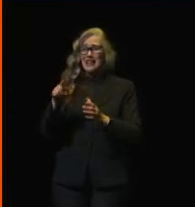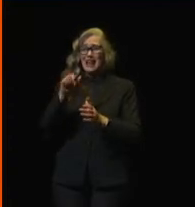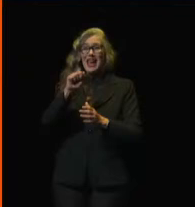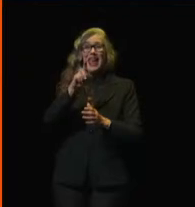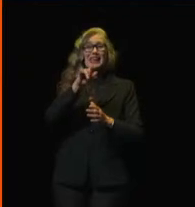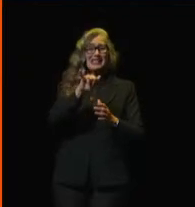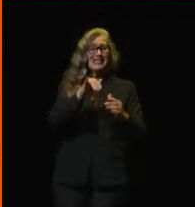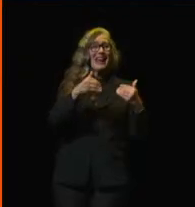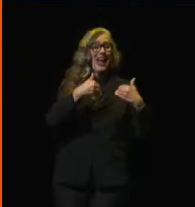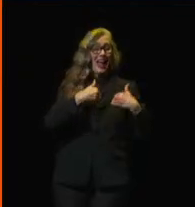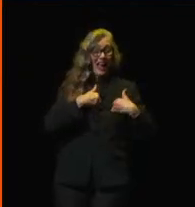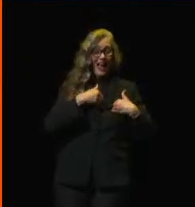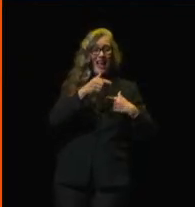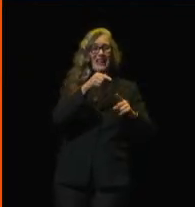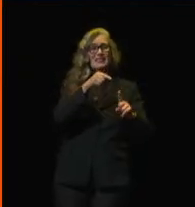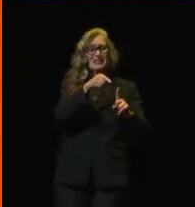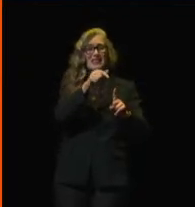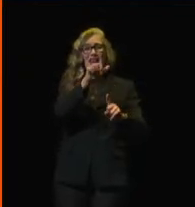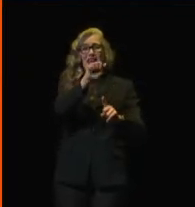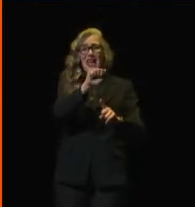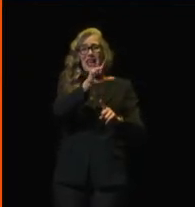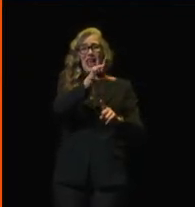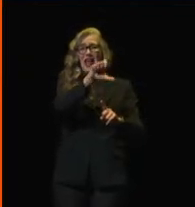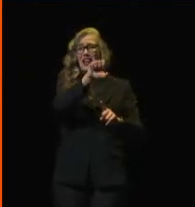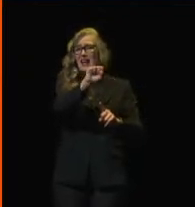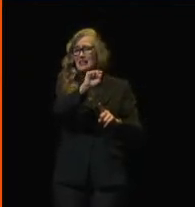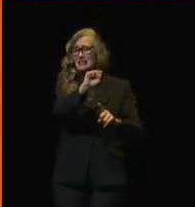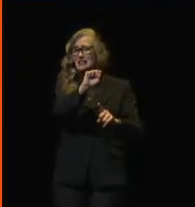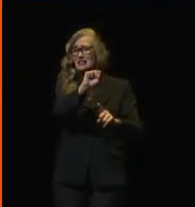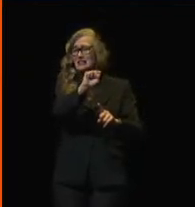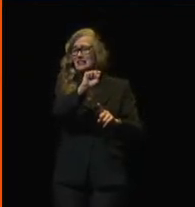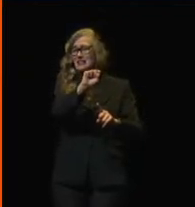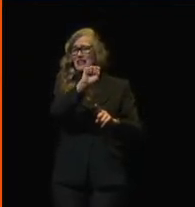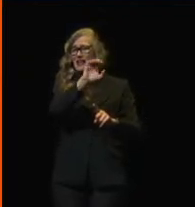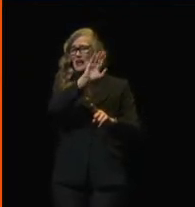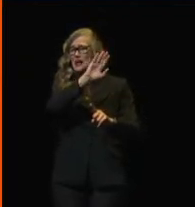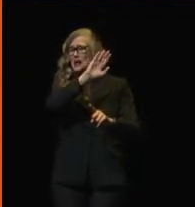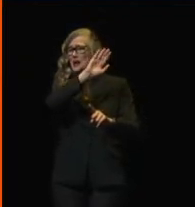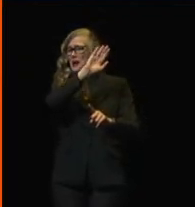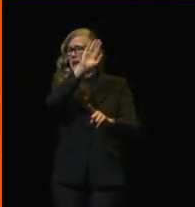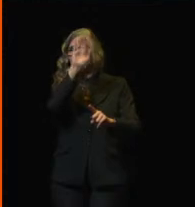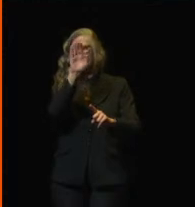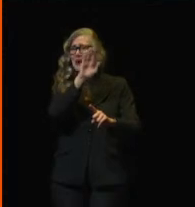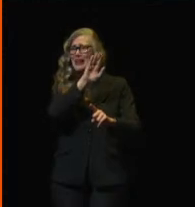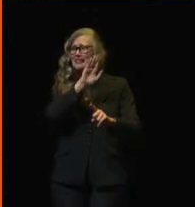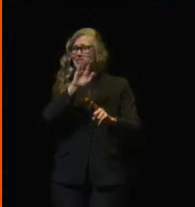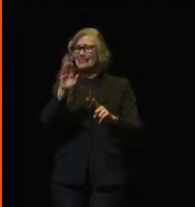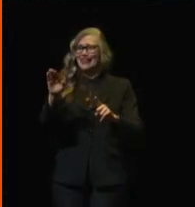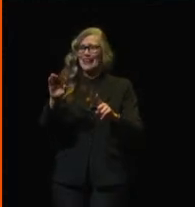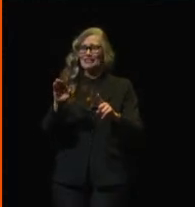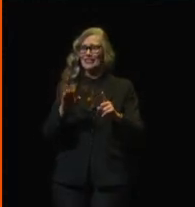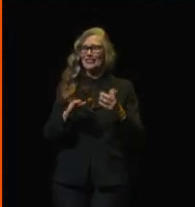with ALS, he never succumbed to an iron deficiency.